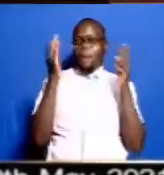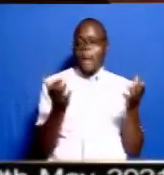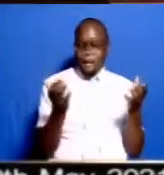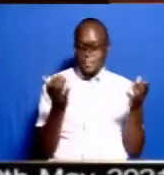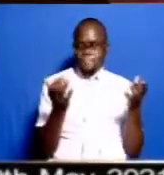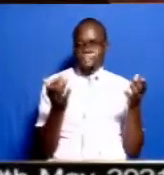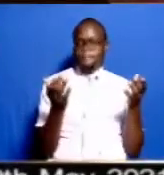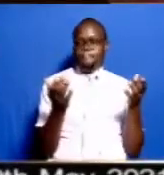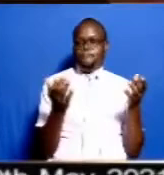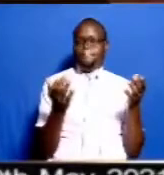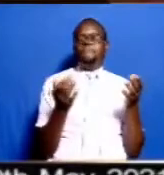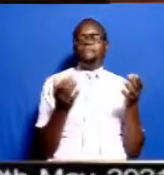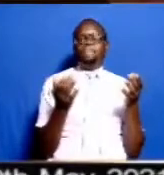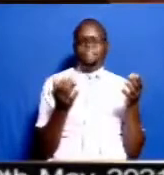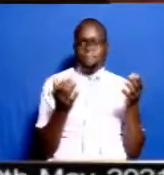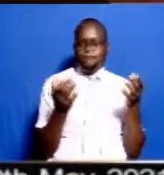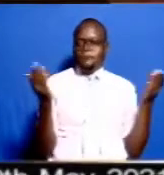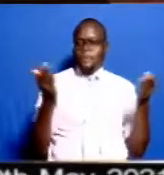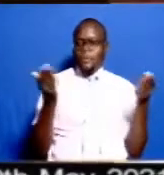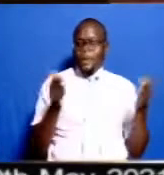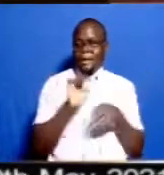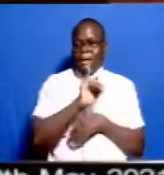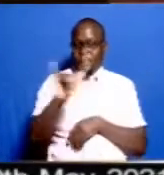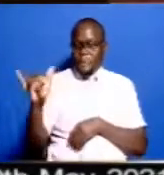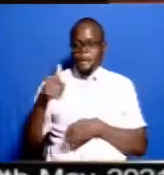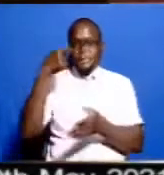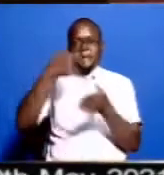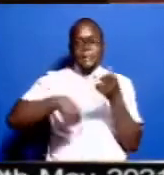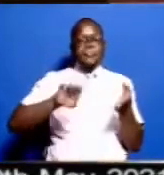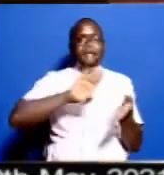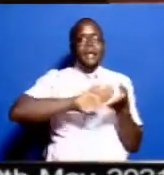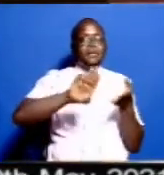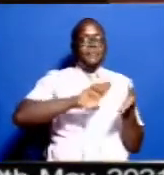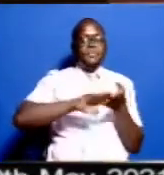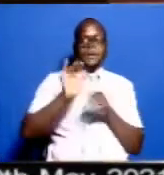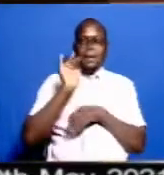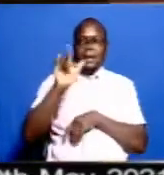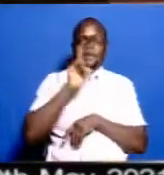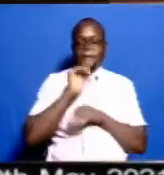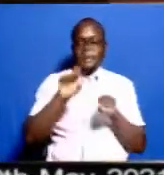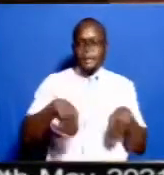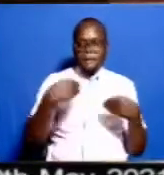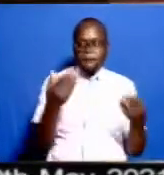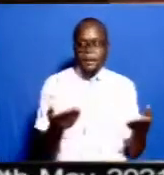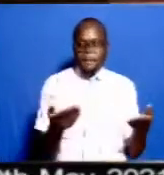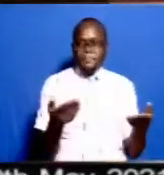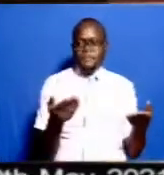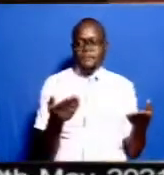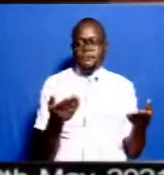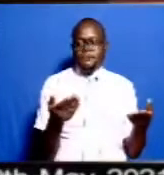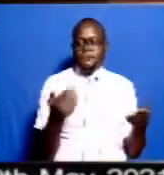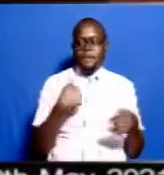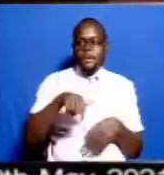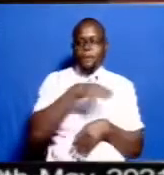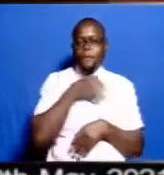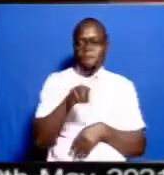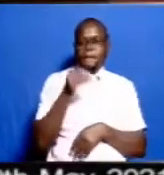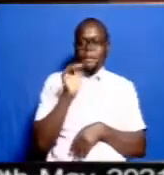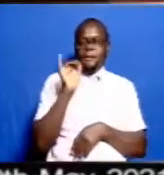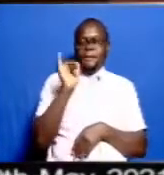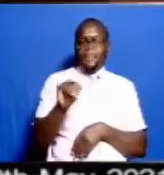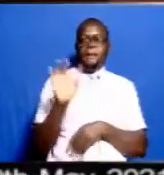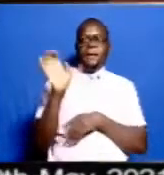in the globe, elsewhere in the world, where such exemptions are sought and given, and we found